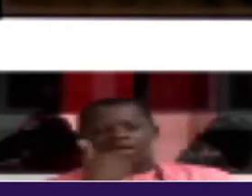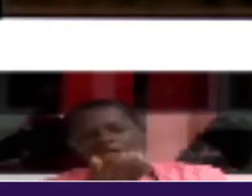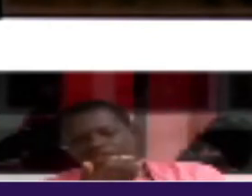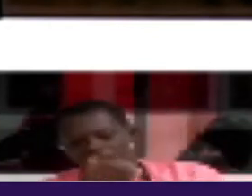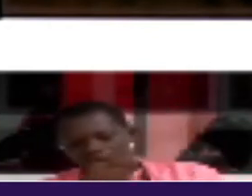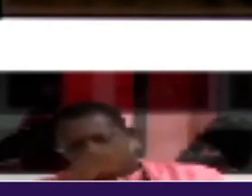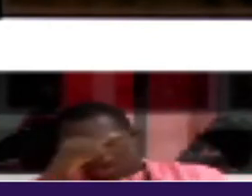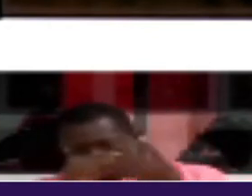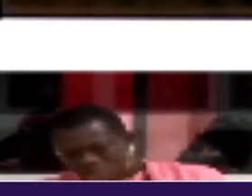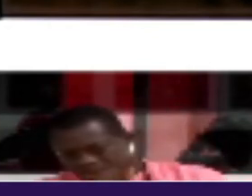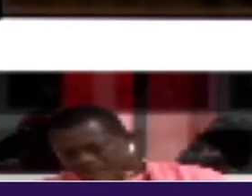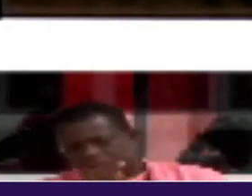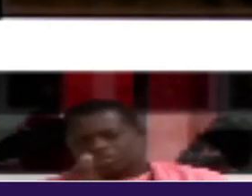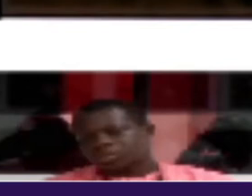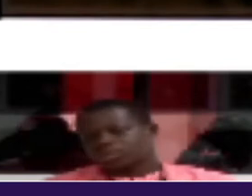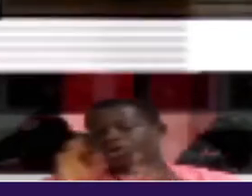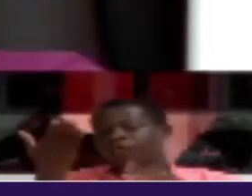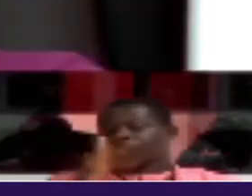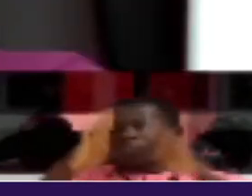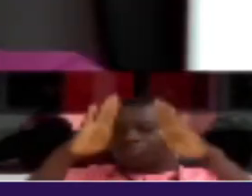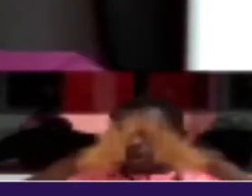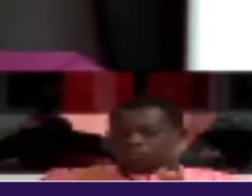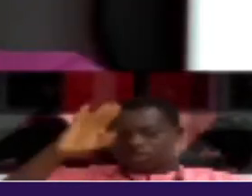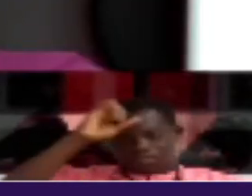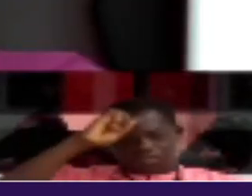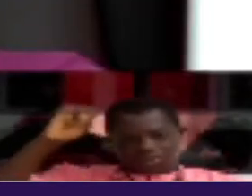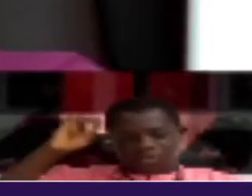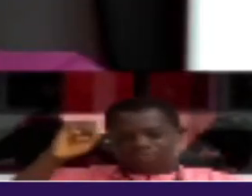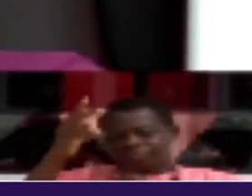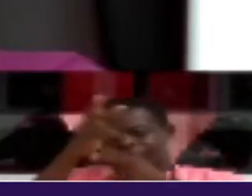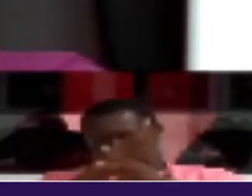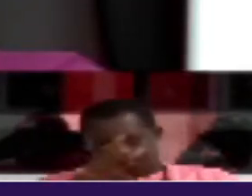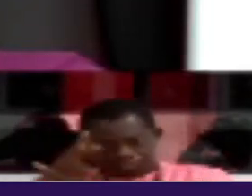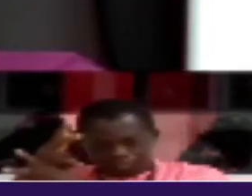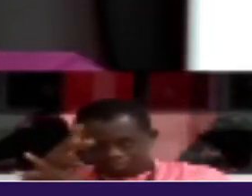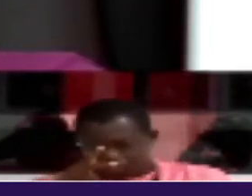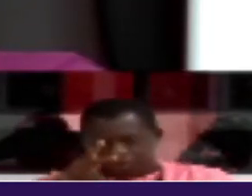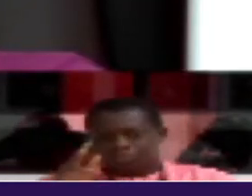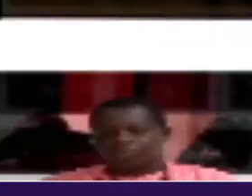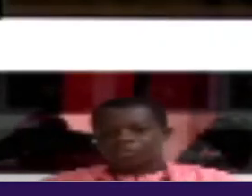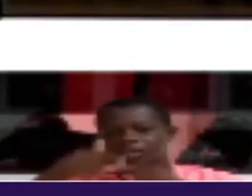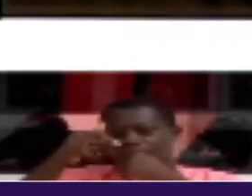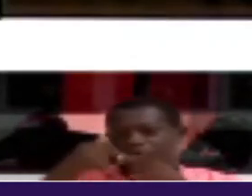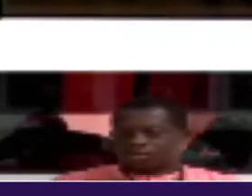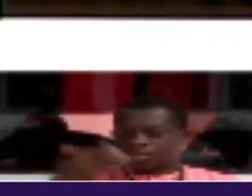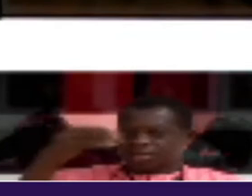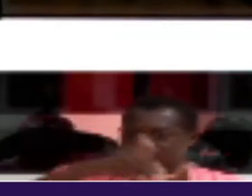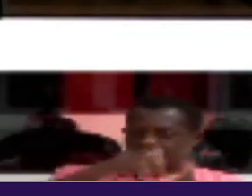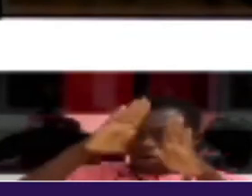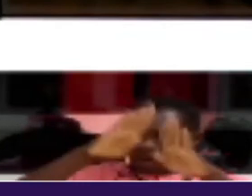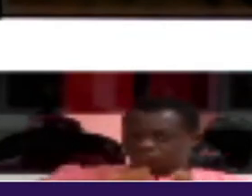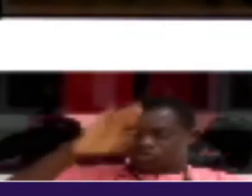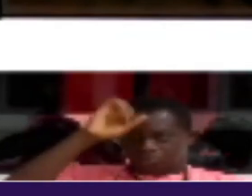people are from the state house, they are patrol. So after that, when I come to the state house